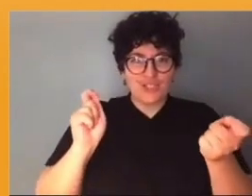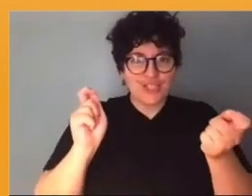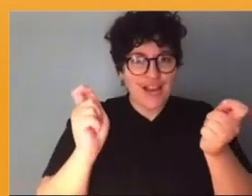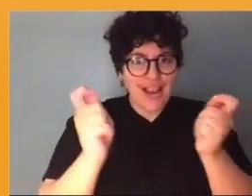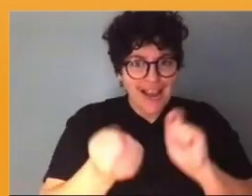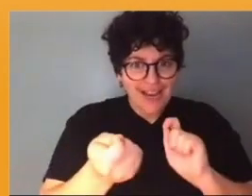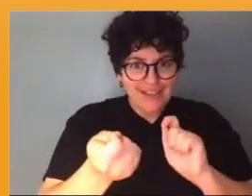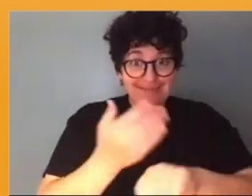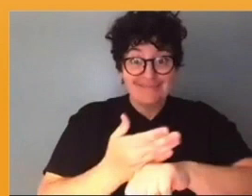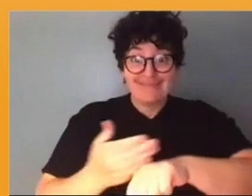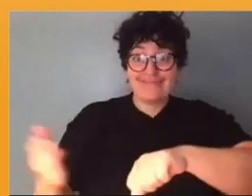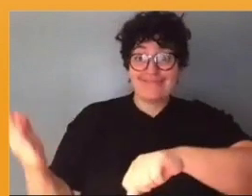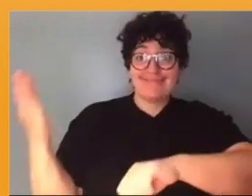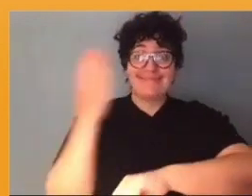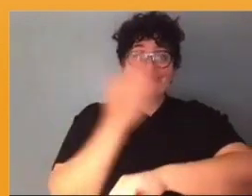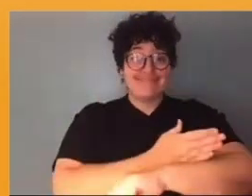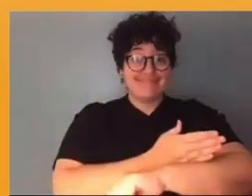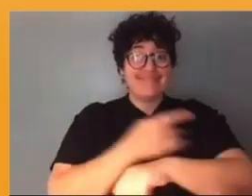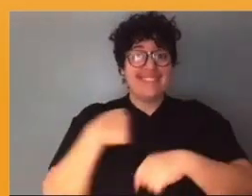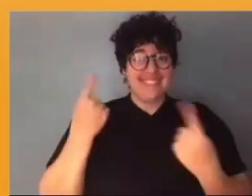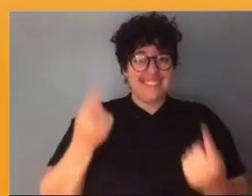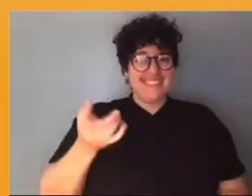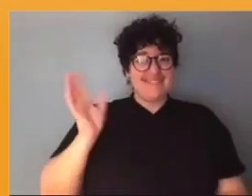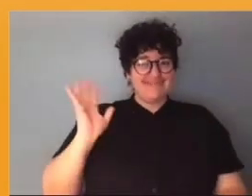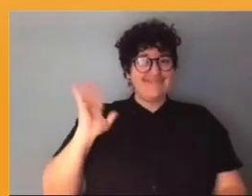since that time.